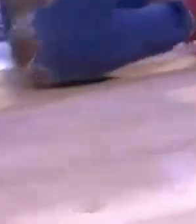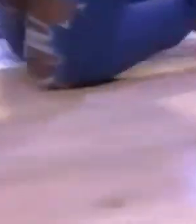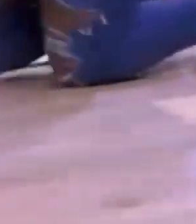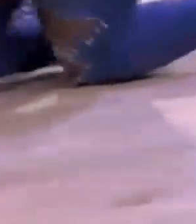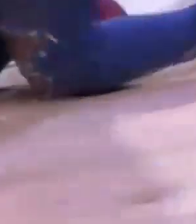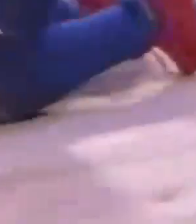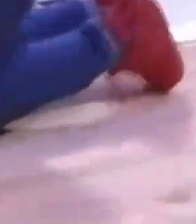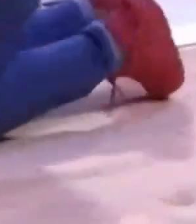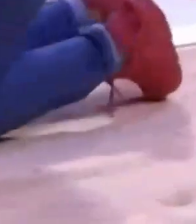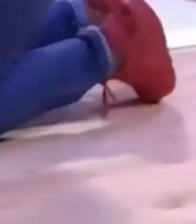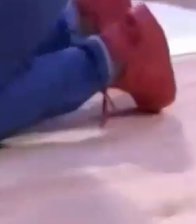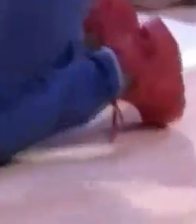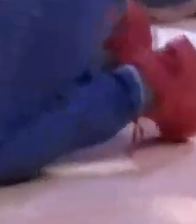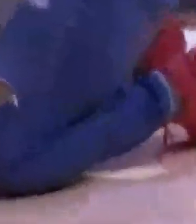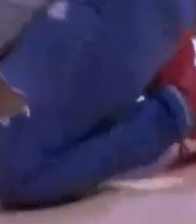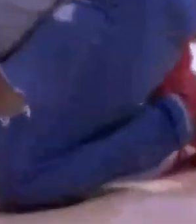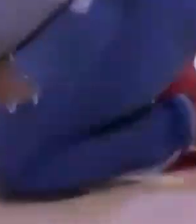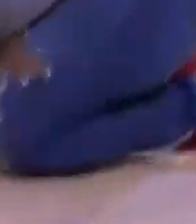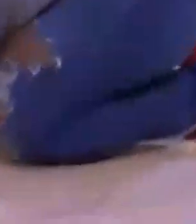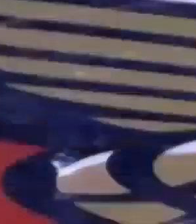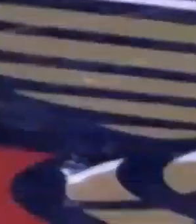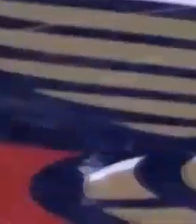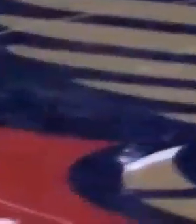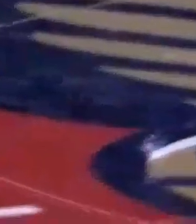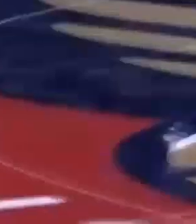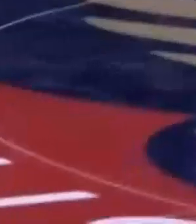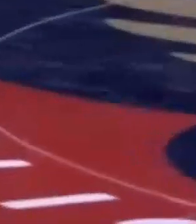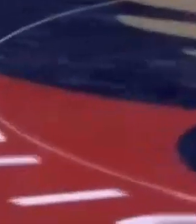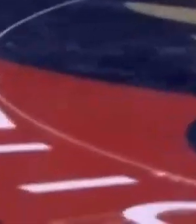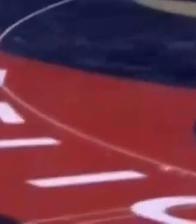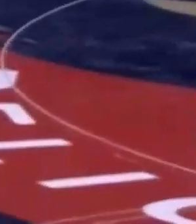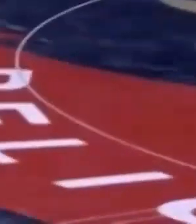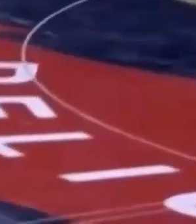All right. It's going to be intense. All right, parents, make sure behind the